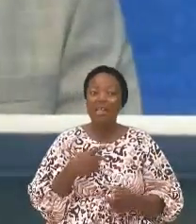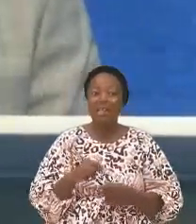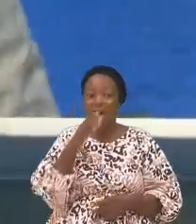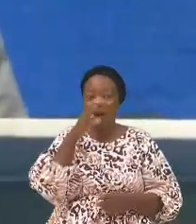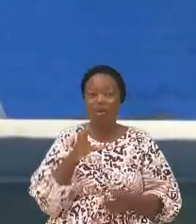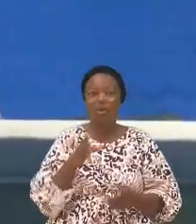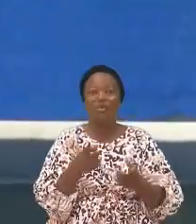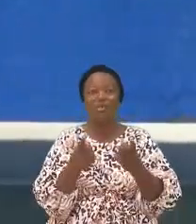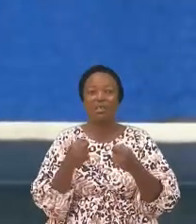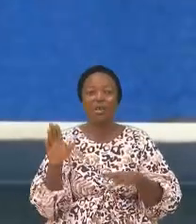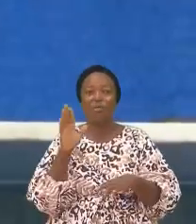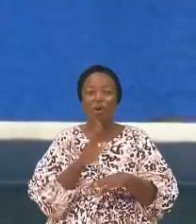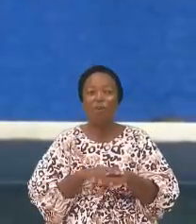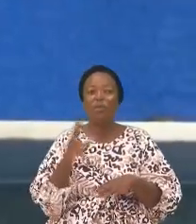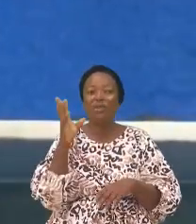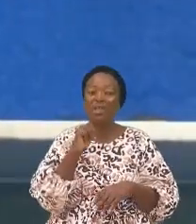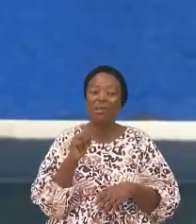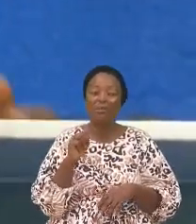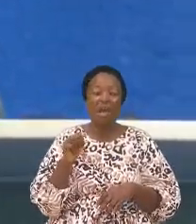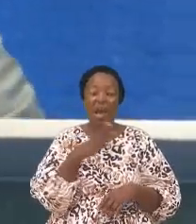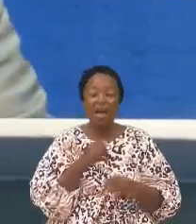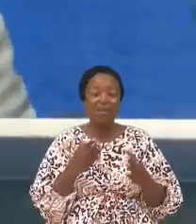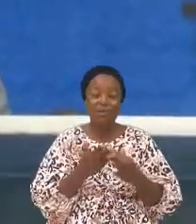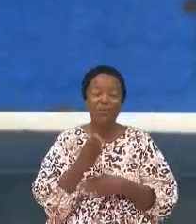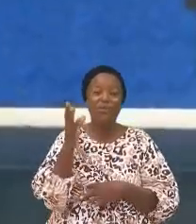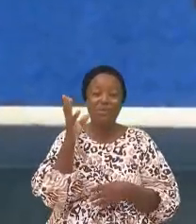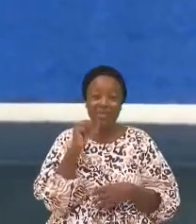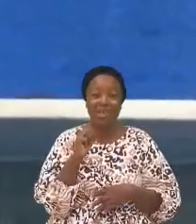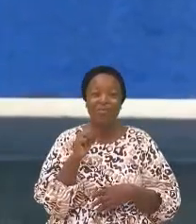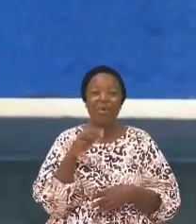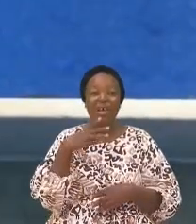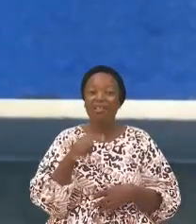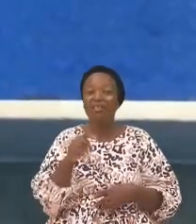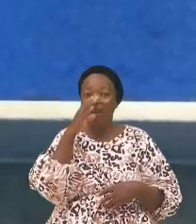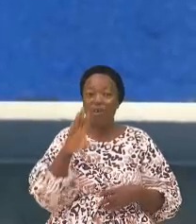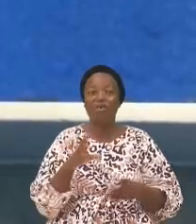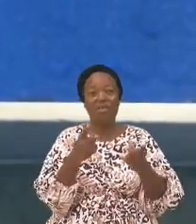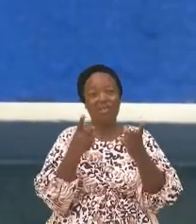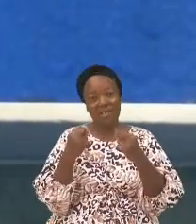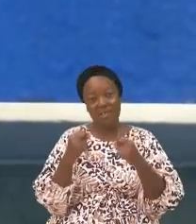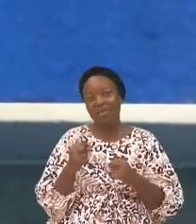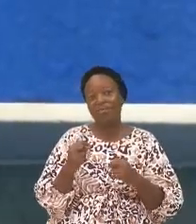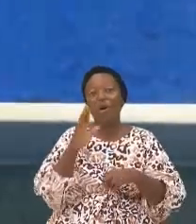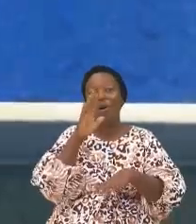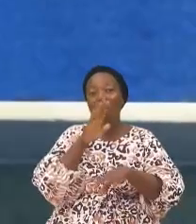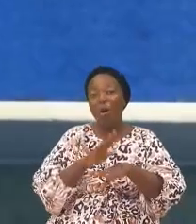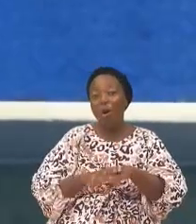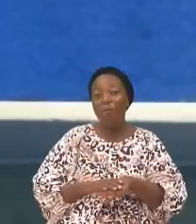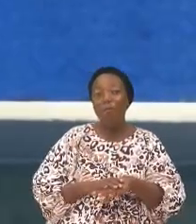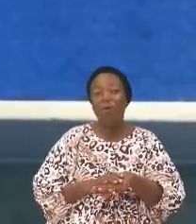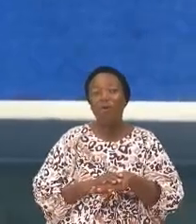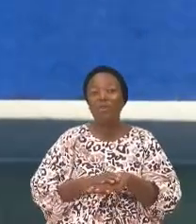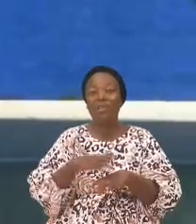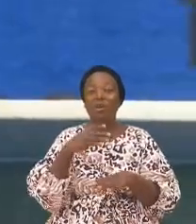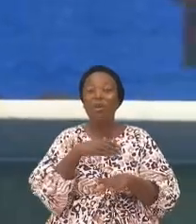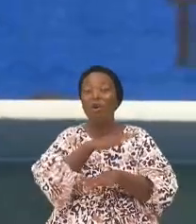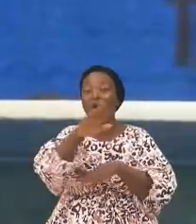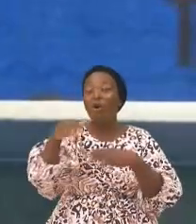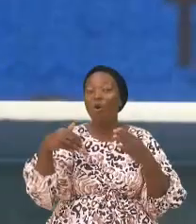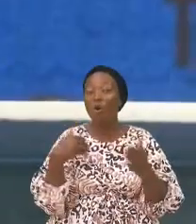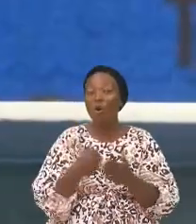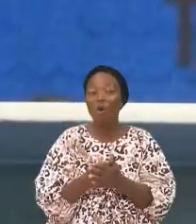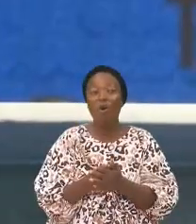chose curse. And the curse came upon them. And through them, the